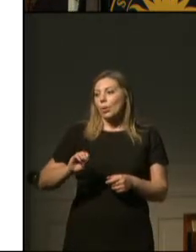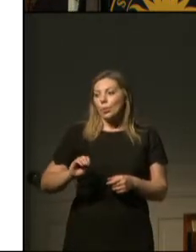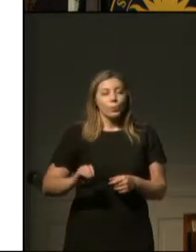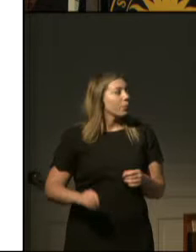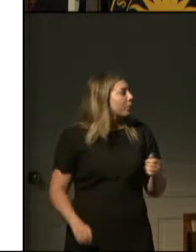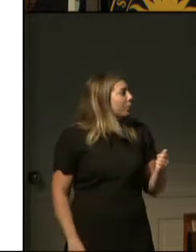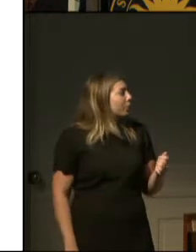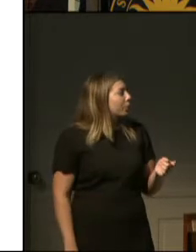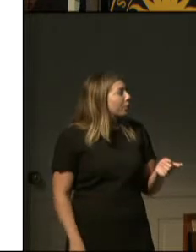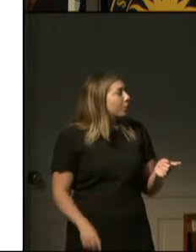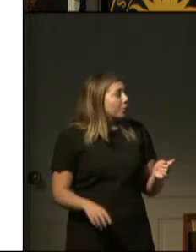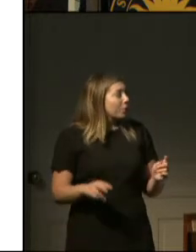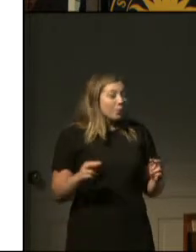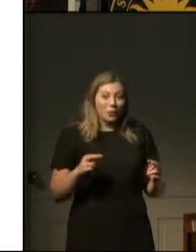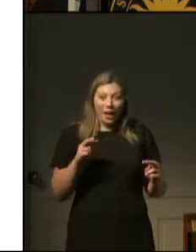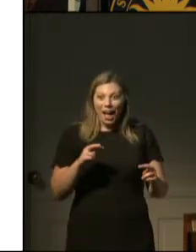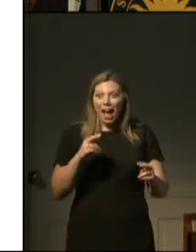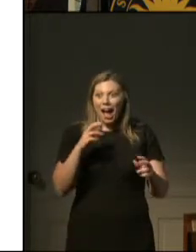cold.